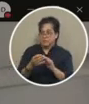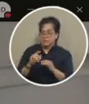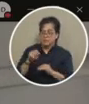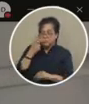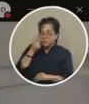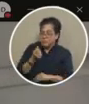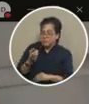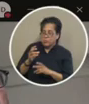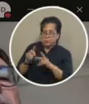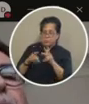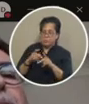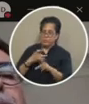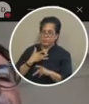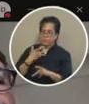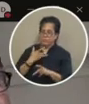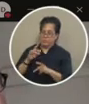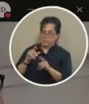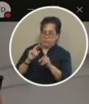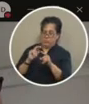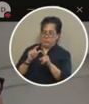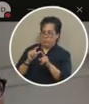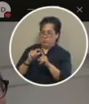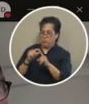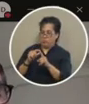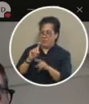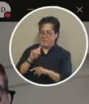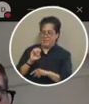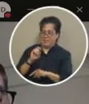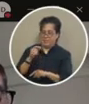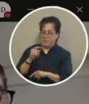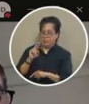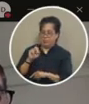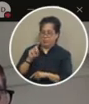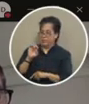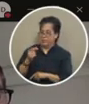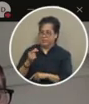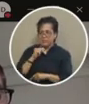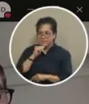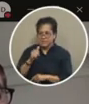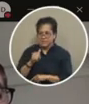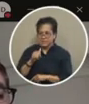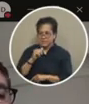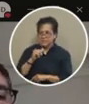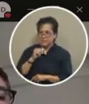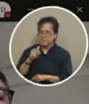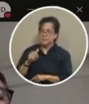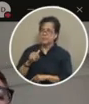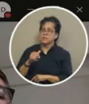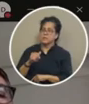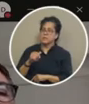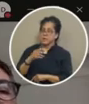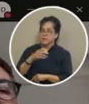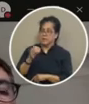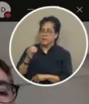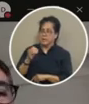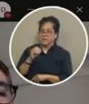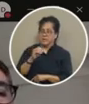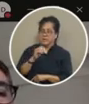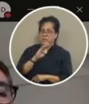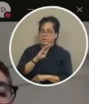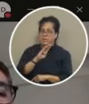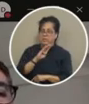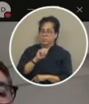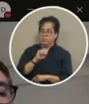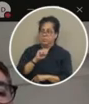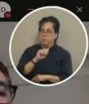a couple folks that feel that the term is degrading, and it's not. It's not degrading. And the Valle